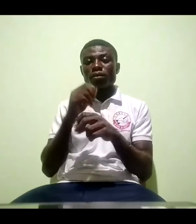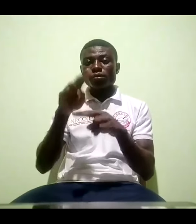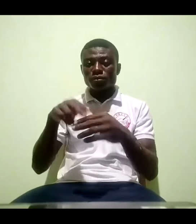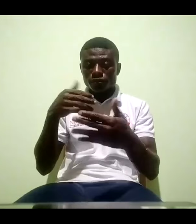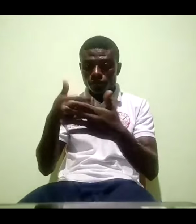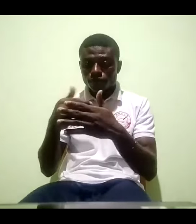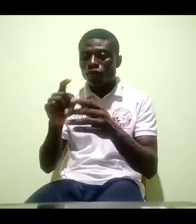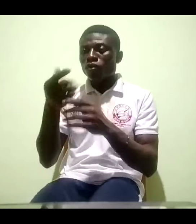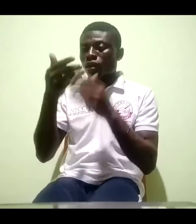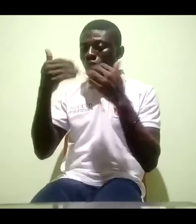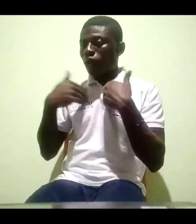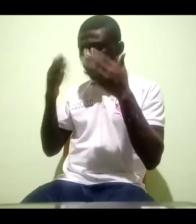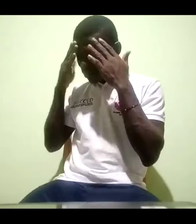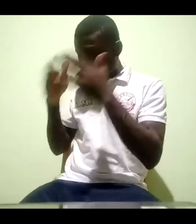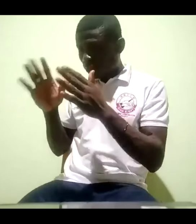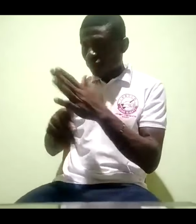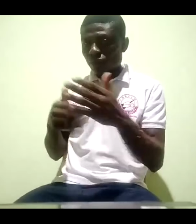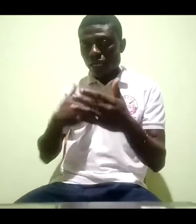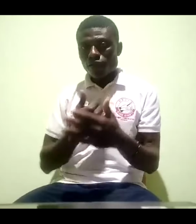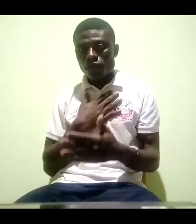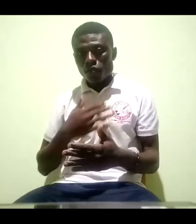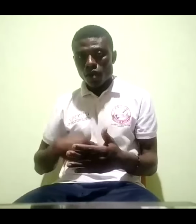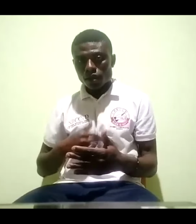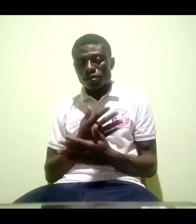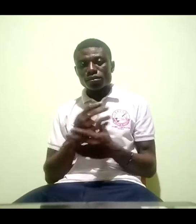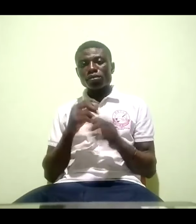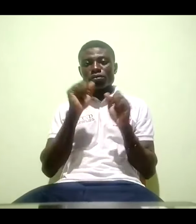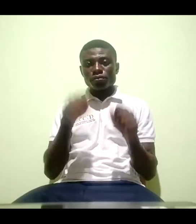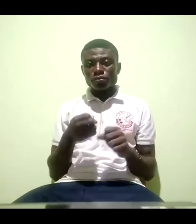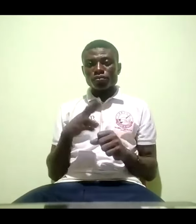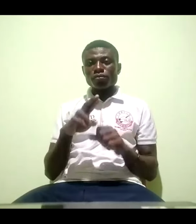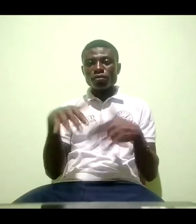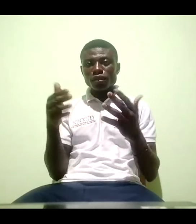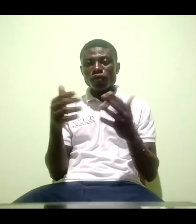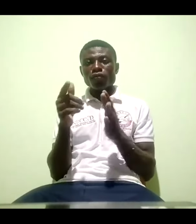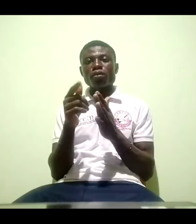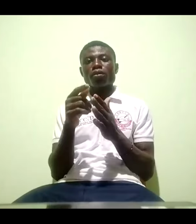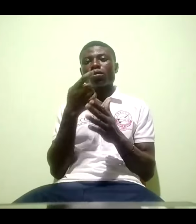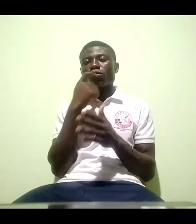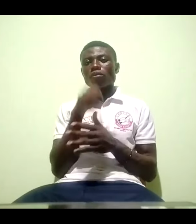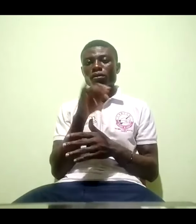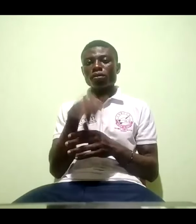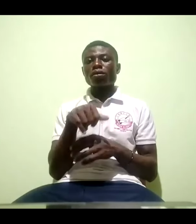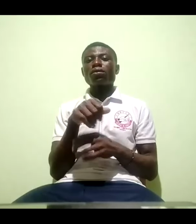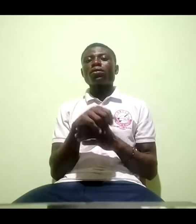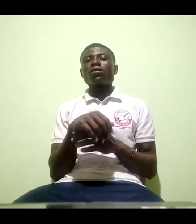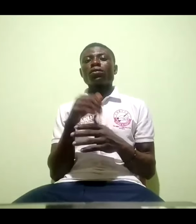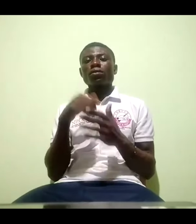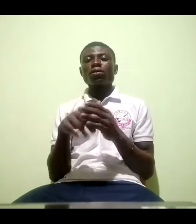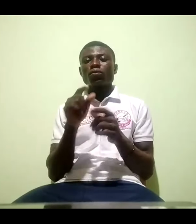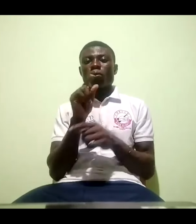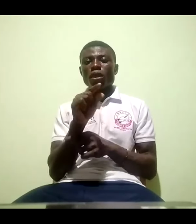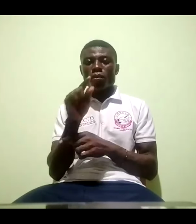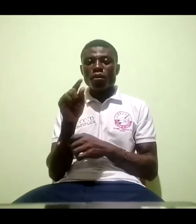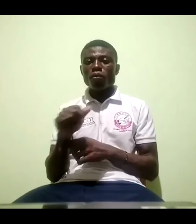you, or creating a buddy system, or giving the instruction in small pieces, not